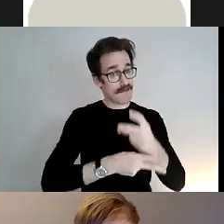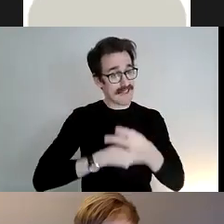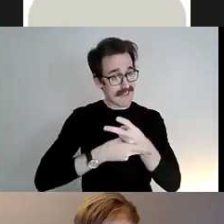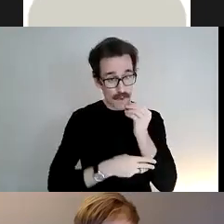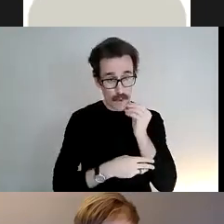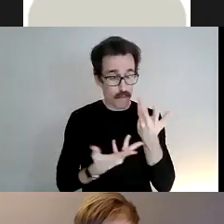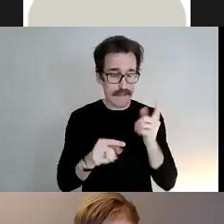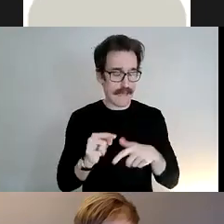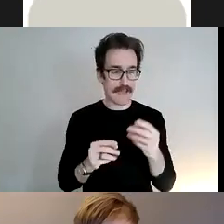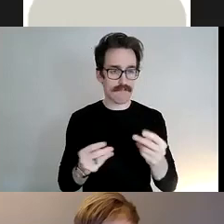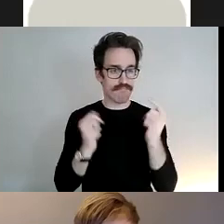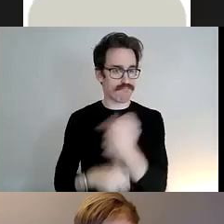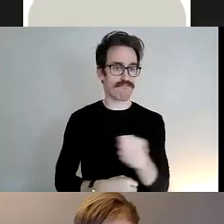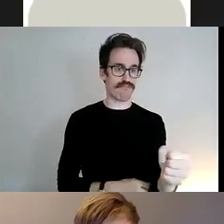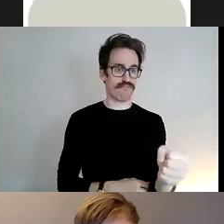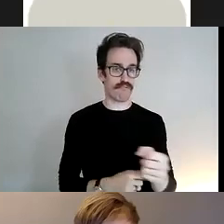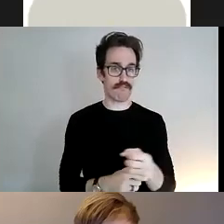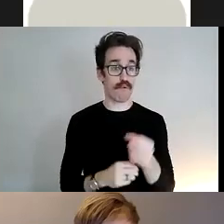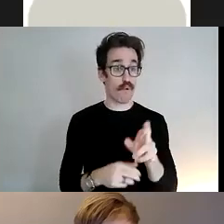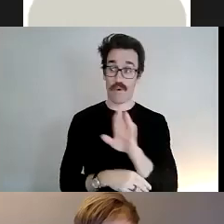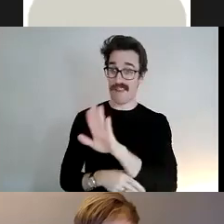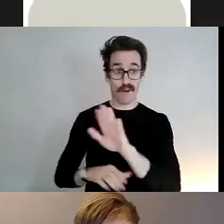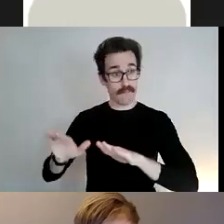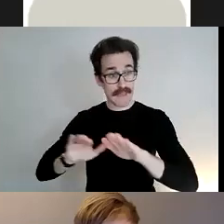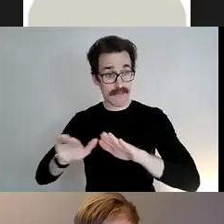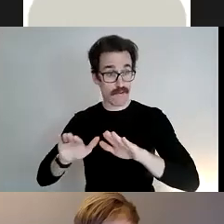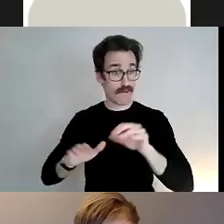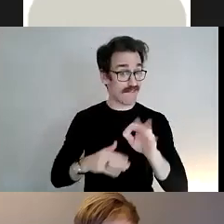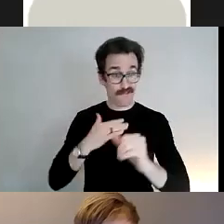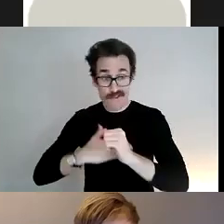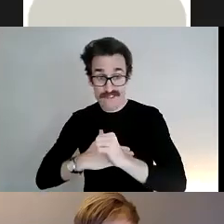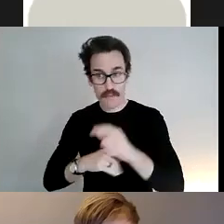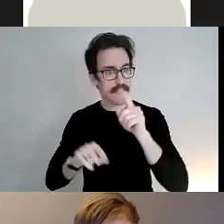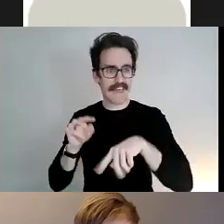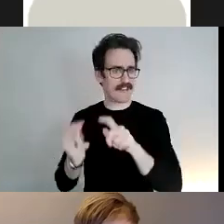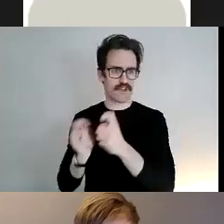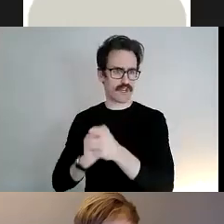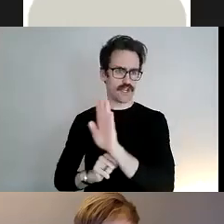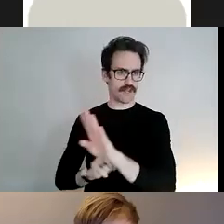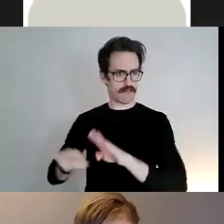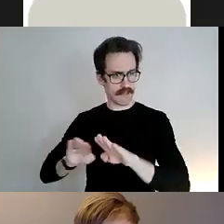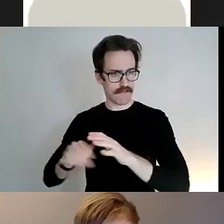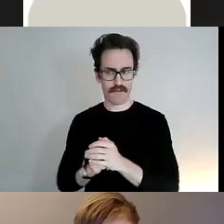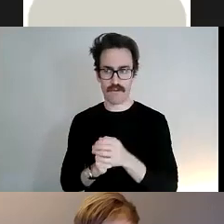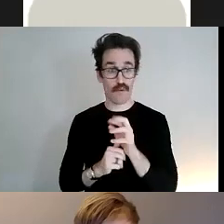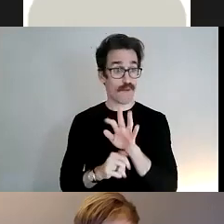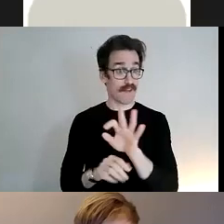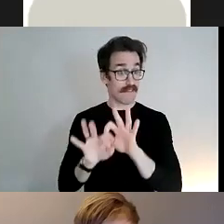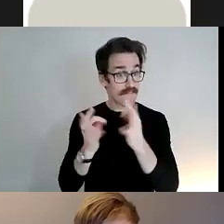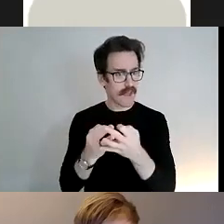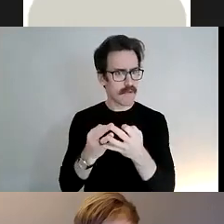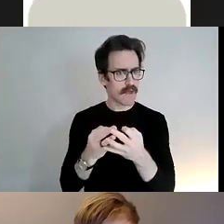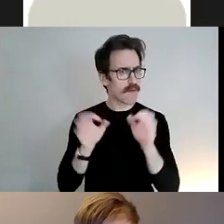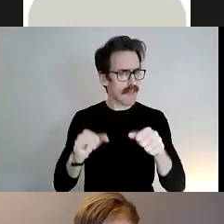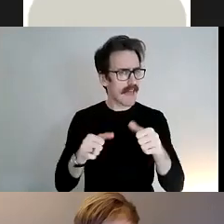we can't stop them from behaving in a way that puts them or others at risk. We also can't make the family get along. So sometimes people call us